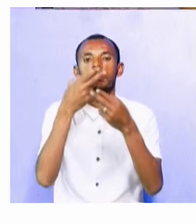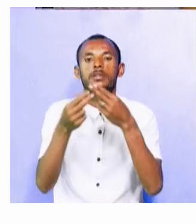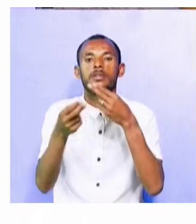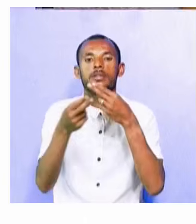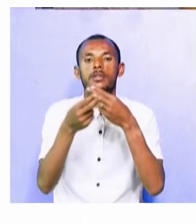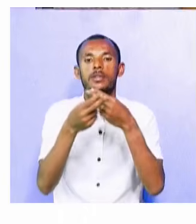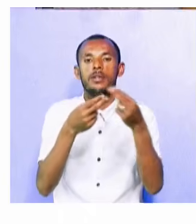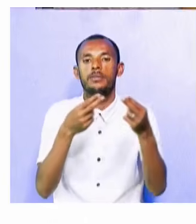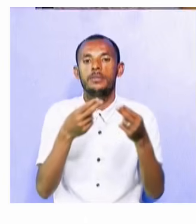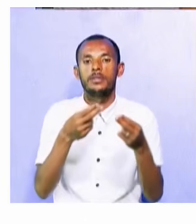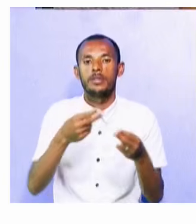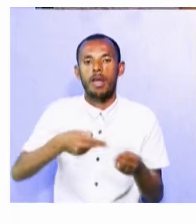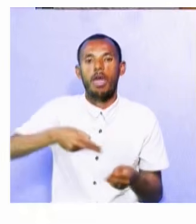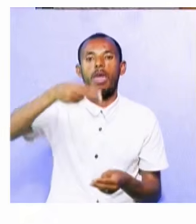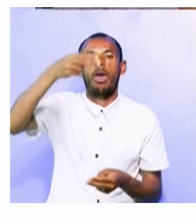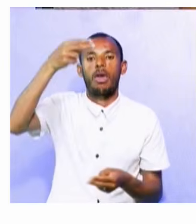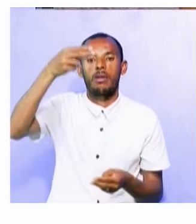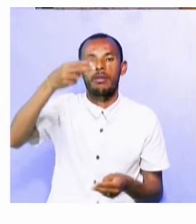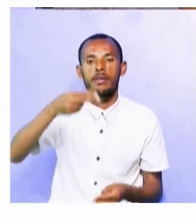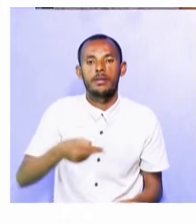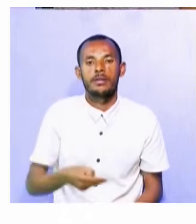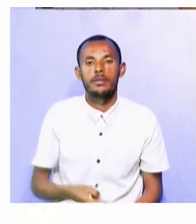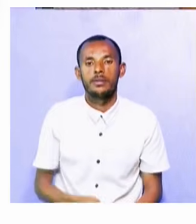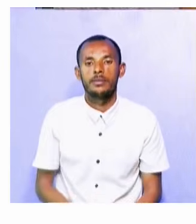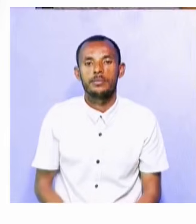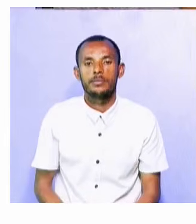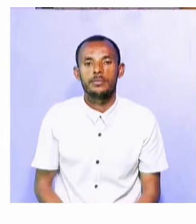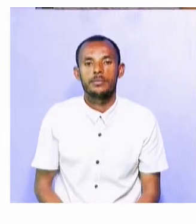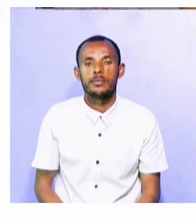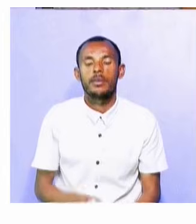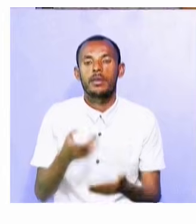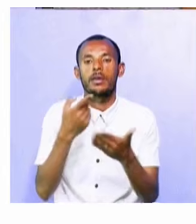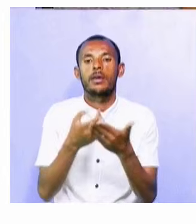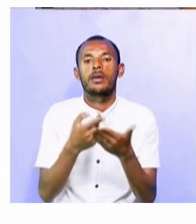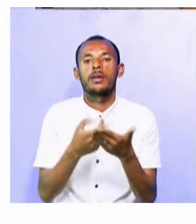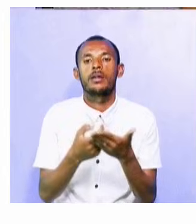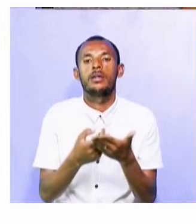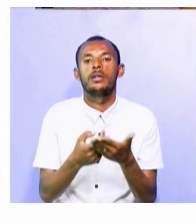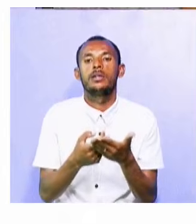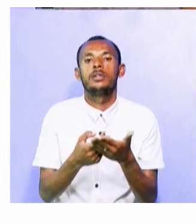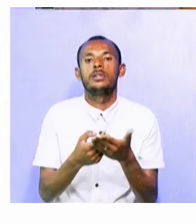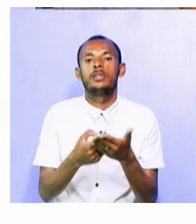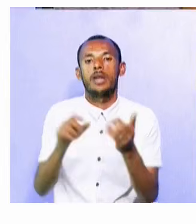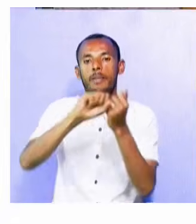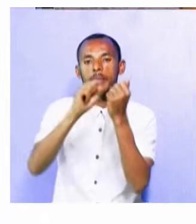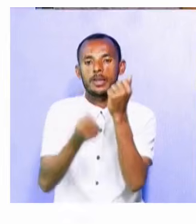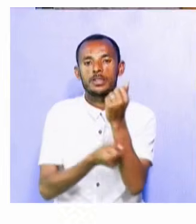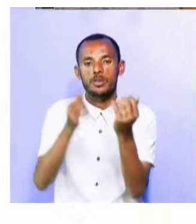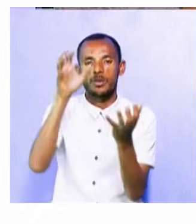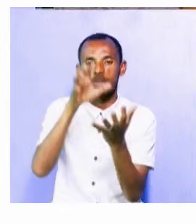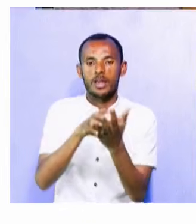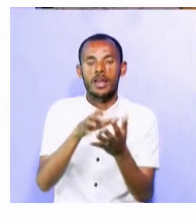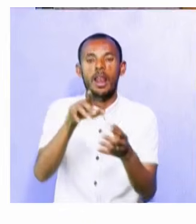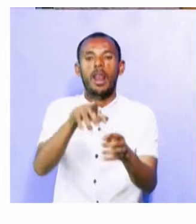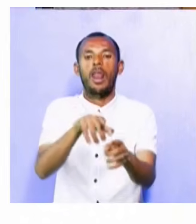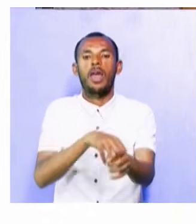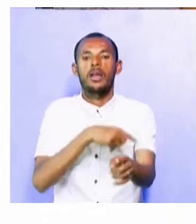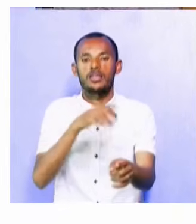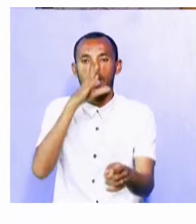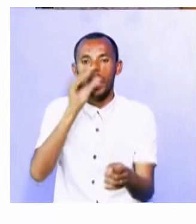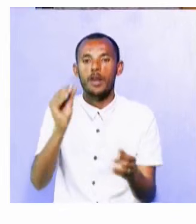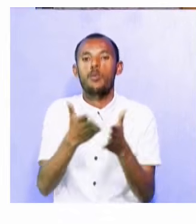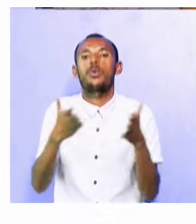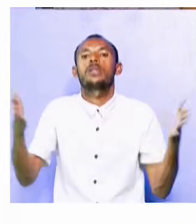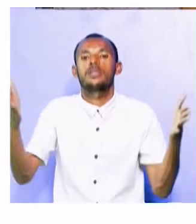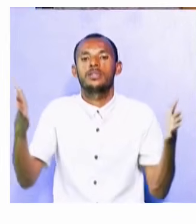times height. Okay, here the base contains the length and width.